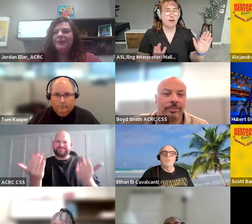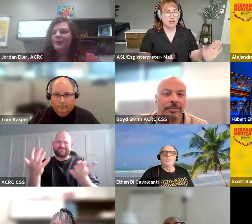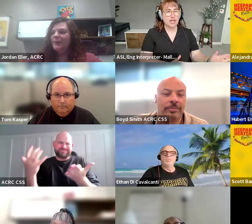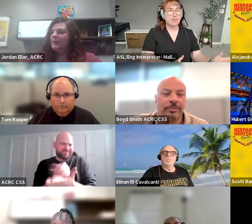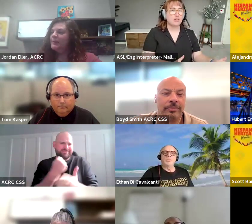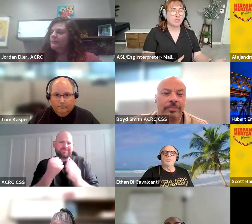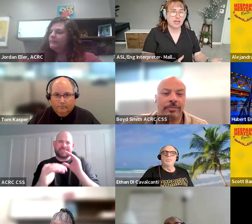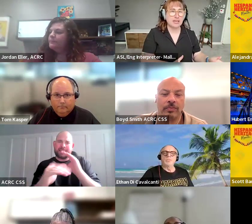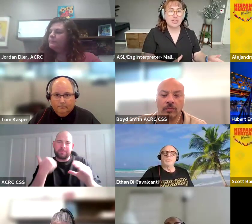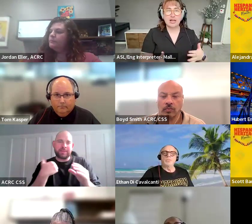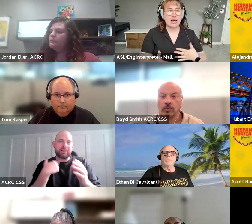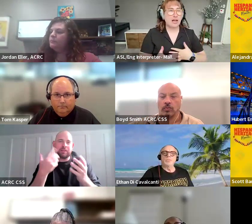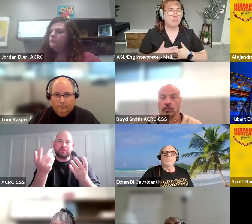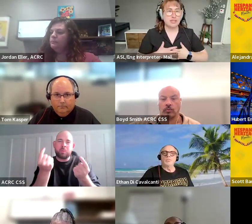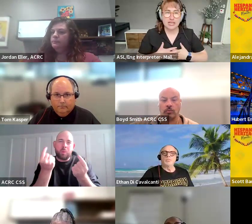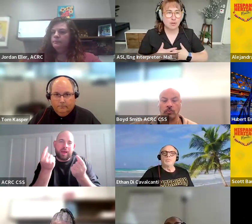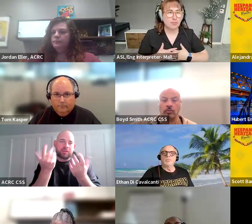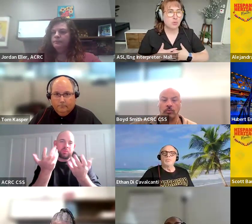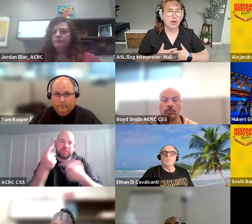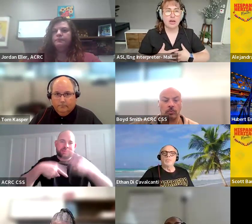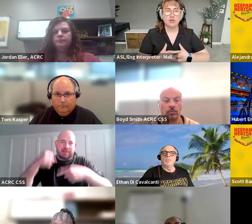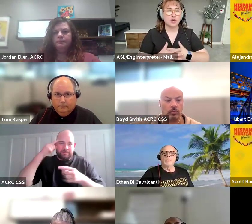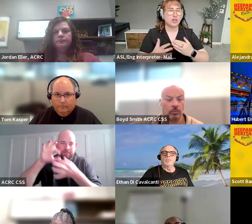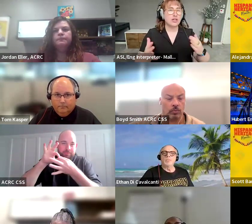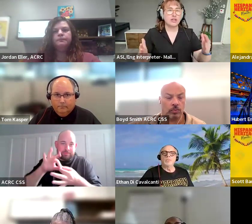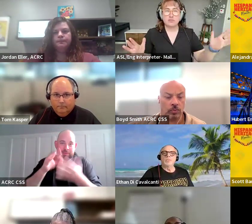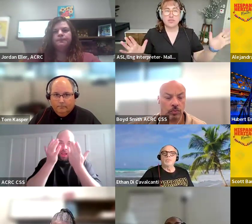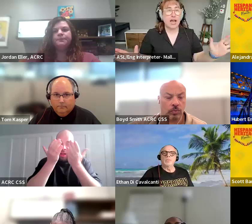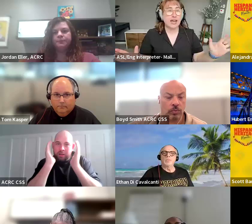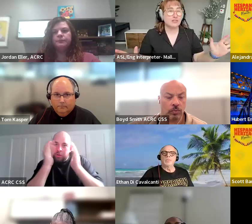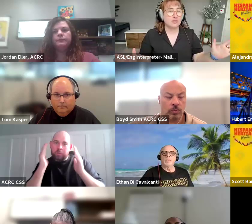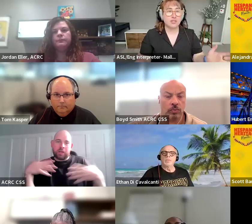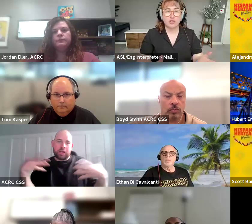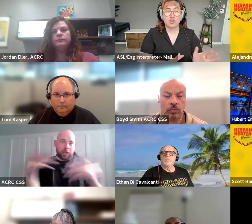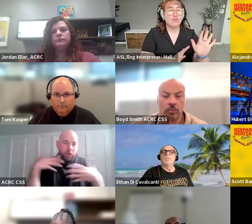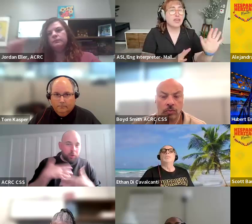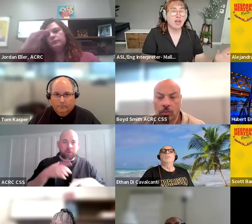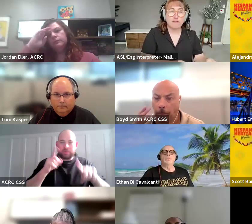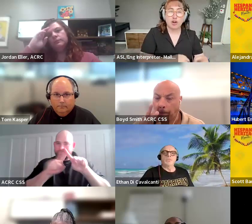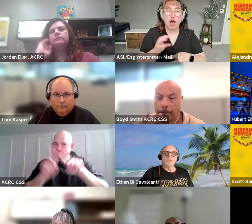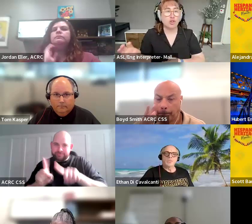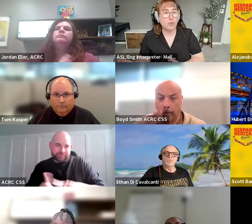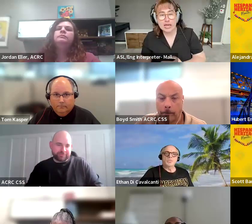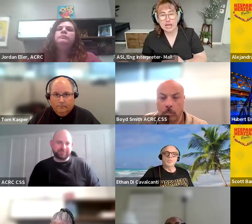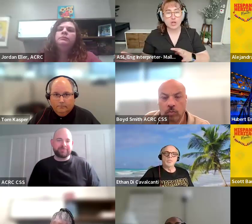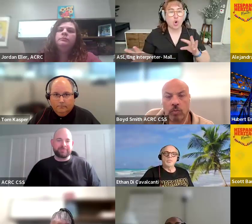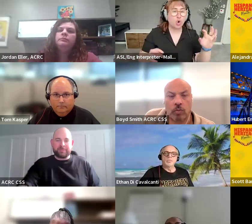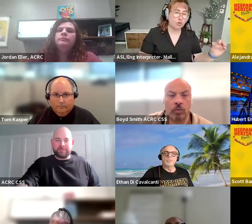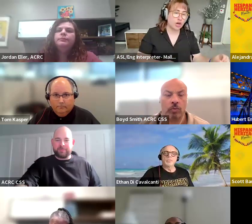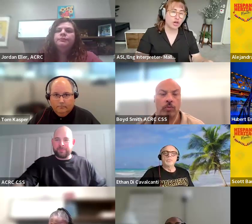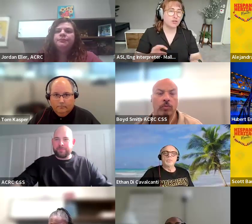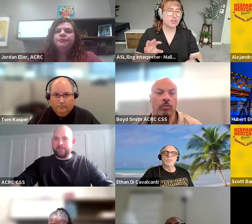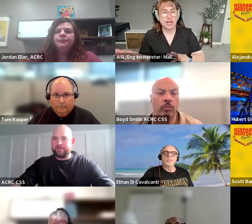you to, if you haven't emailed me, please email me whatever signs you're thinking of for